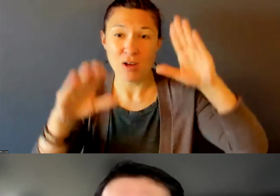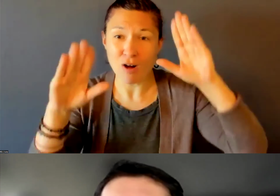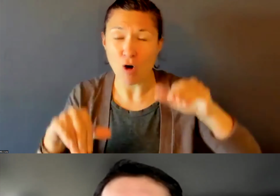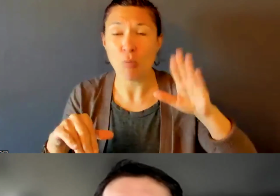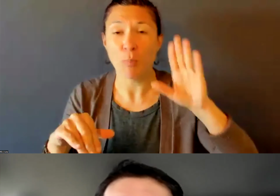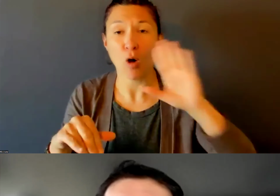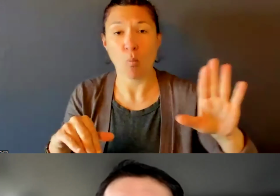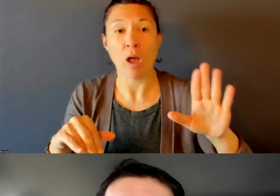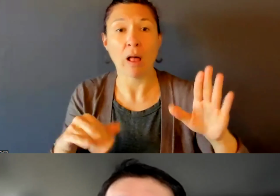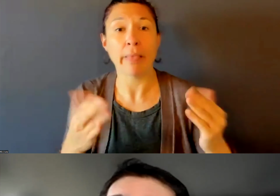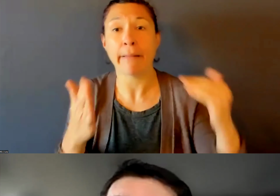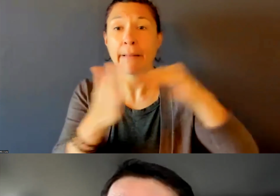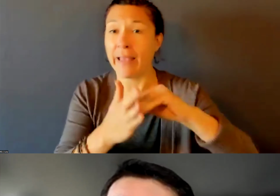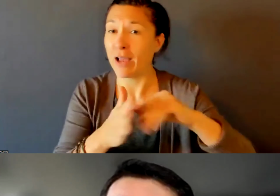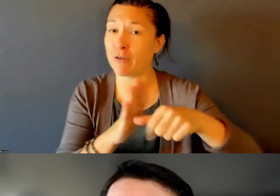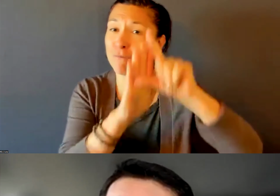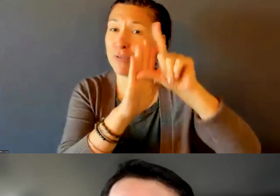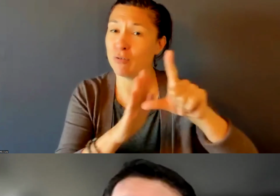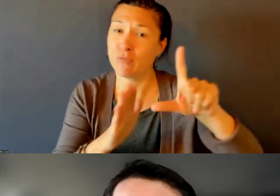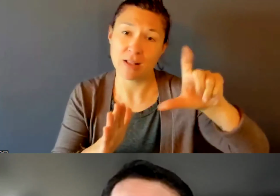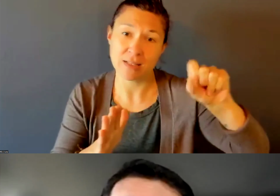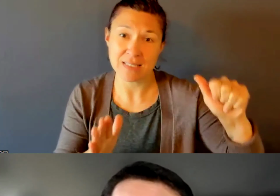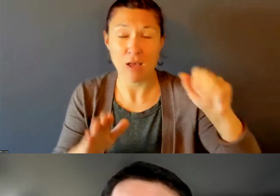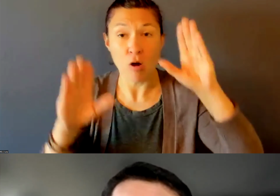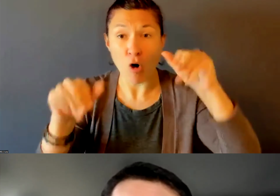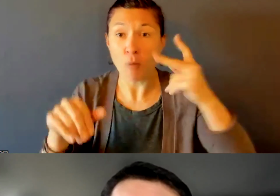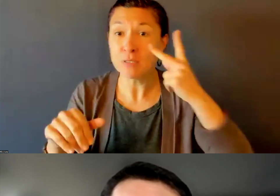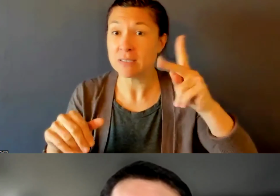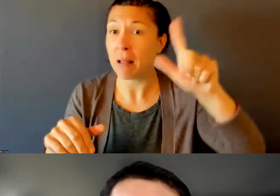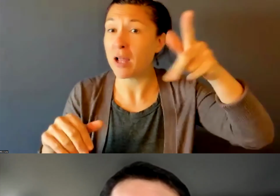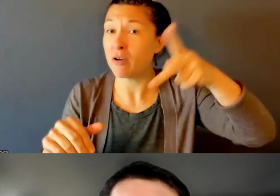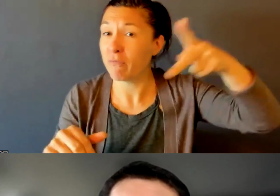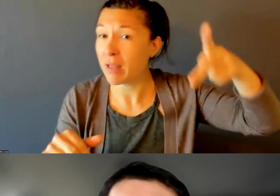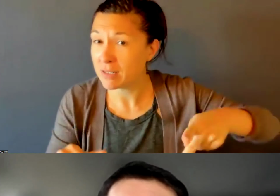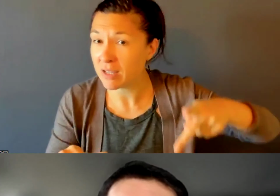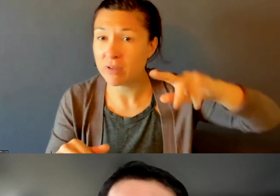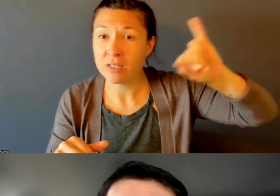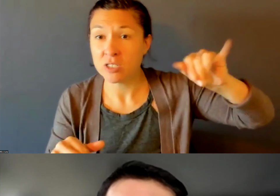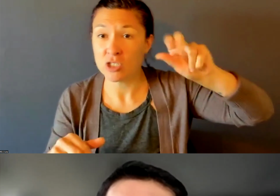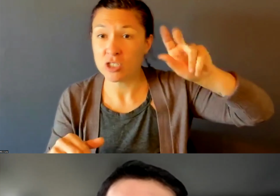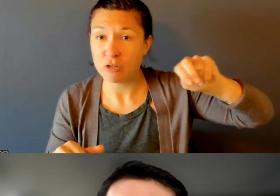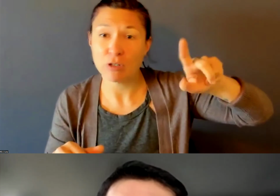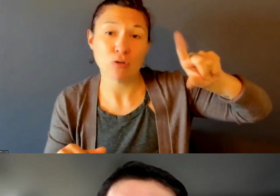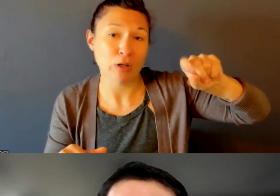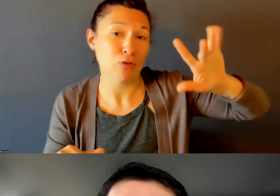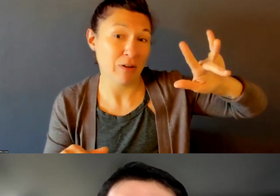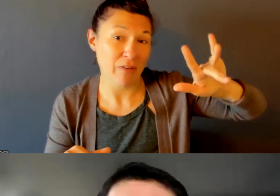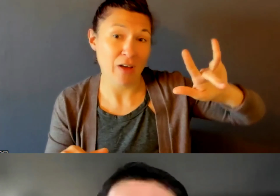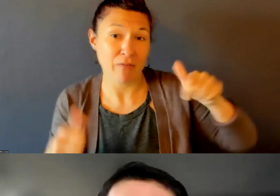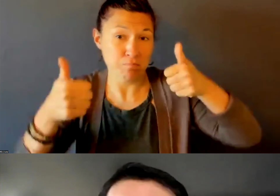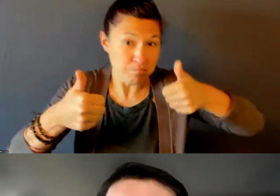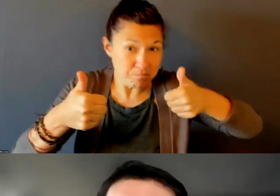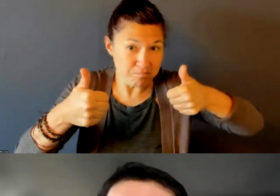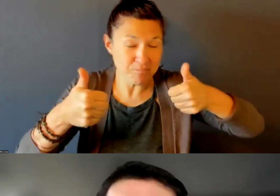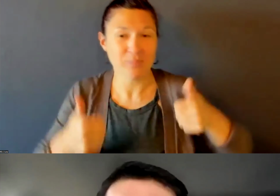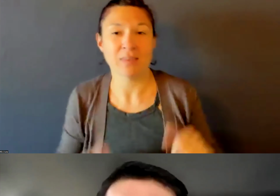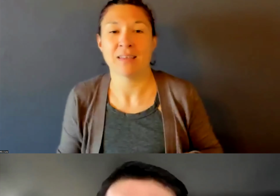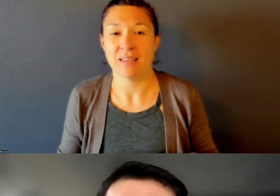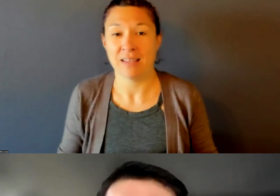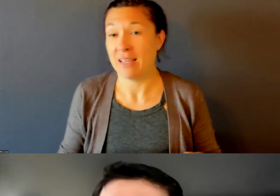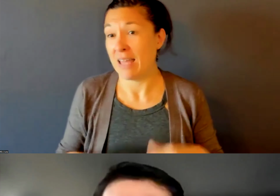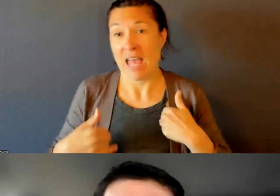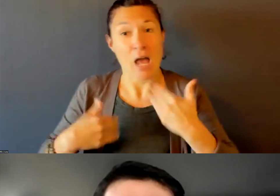LSA, and we hope that we'll see you in Philadelphia in January of 2025. And until then, all